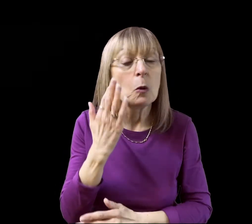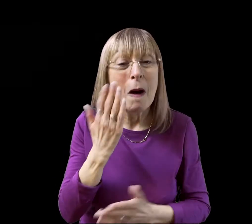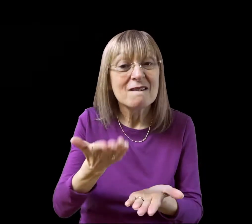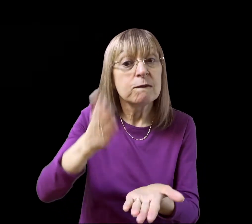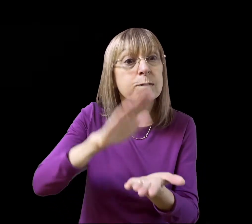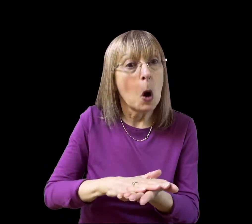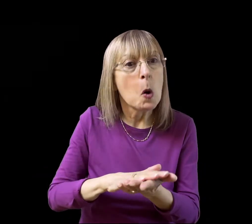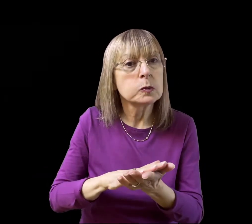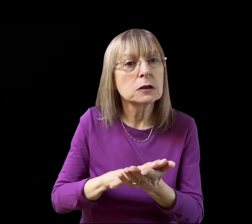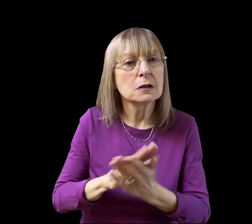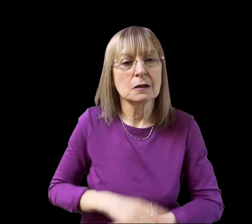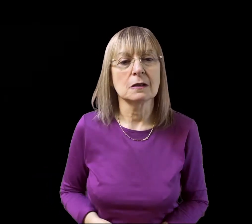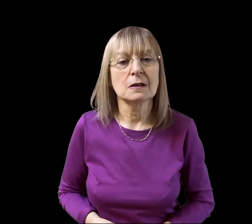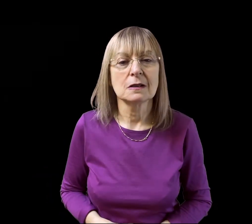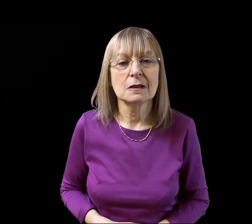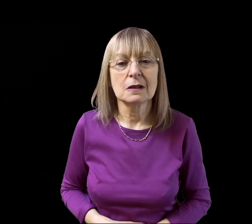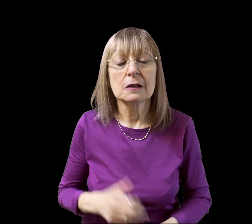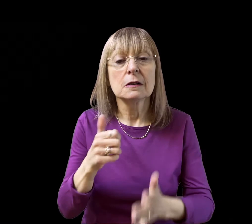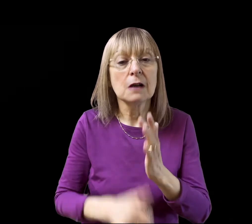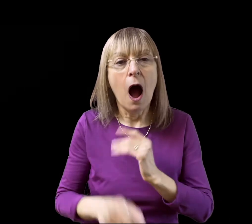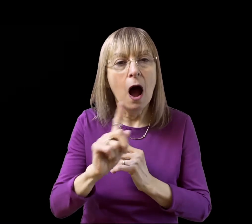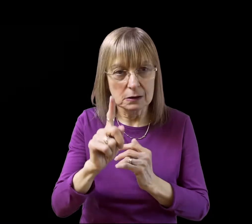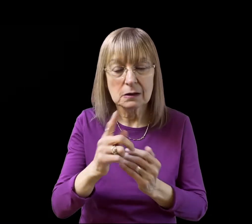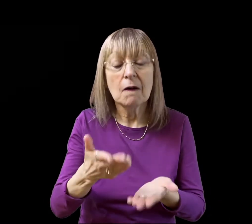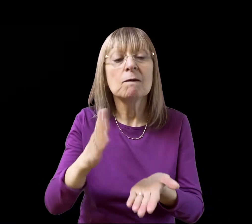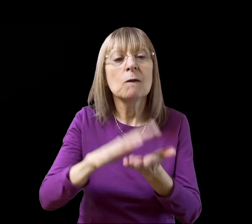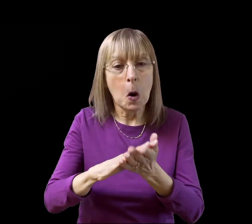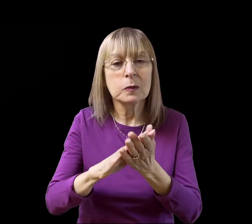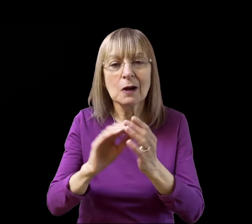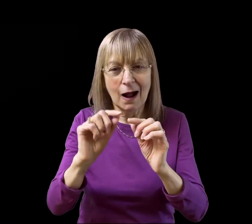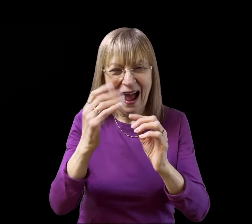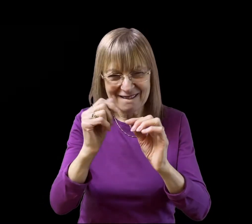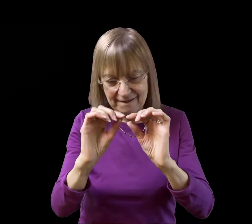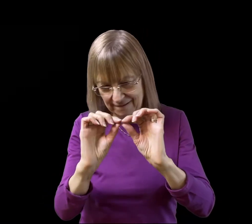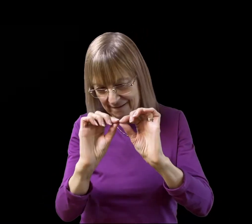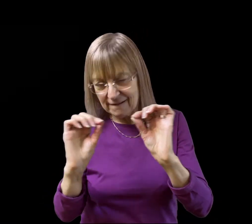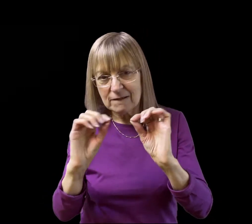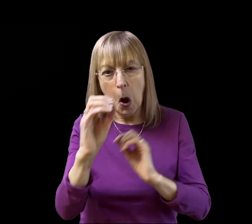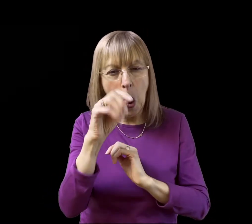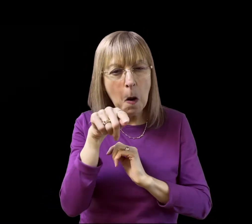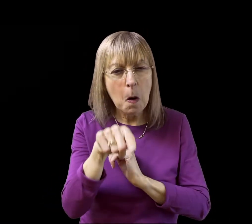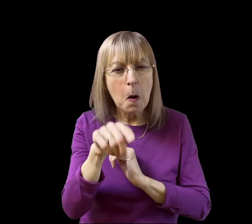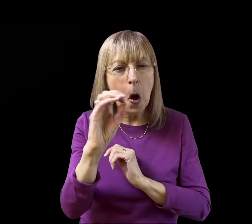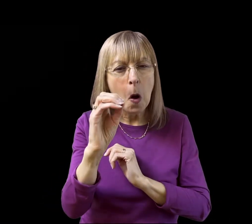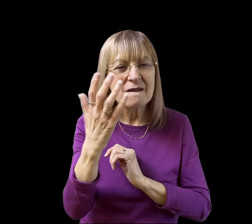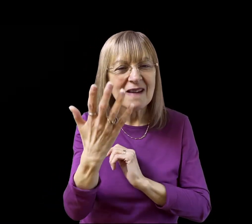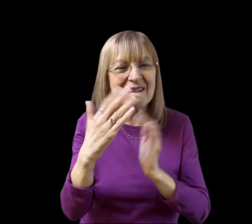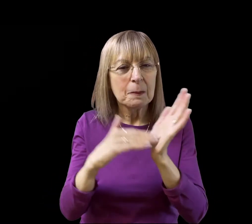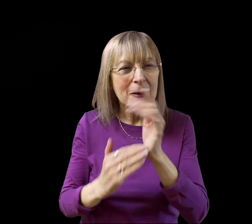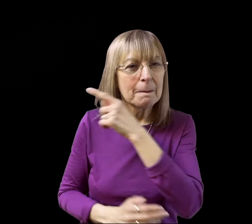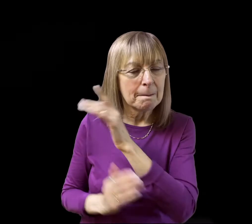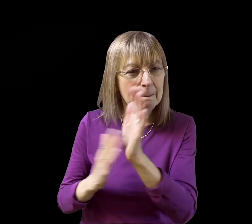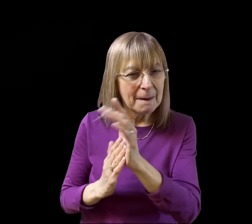start folding a piece of paper. So we have the starting thickness of a piece of paper, which is 0.05